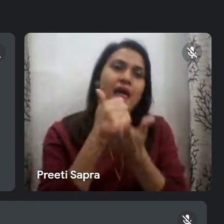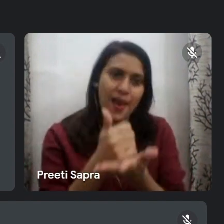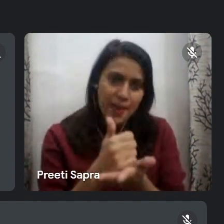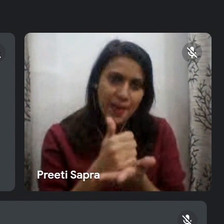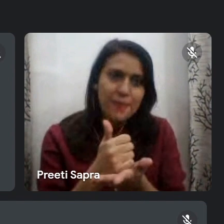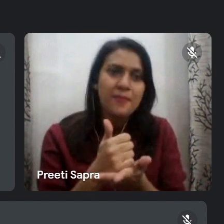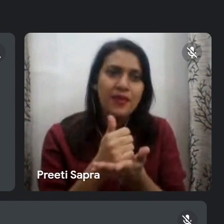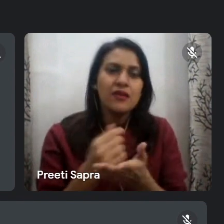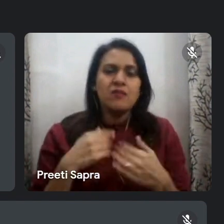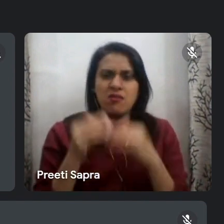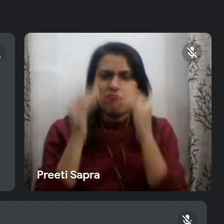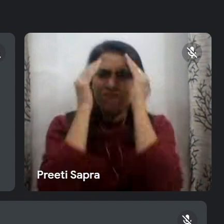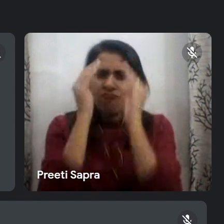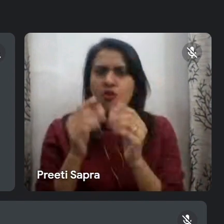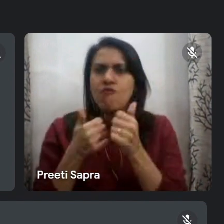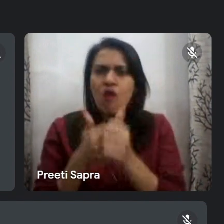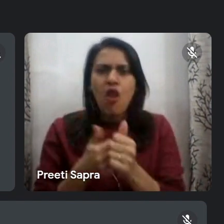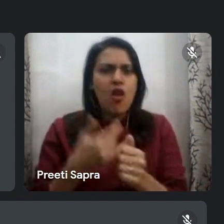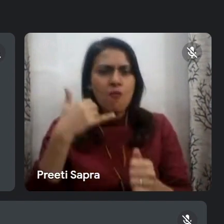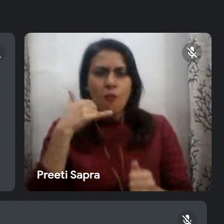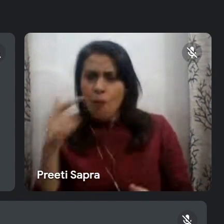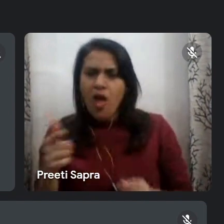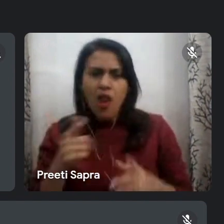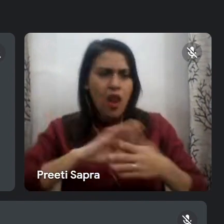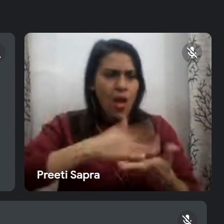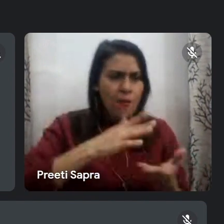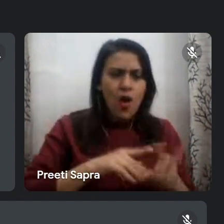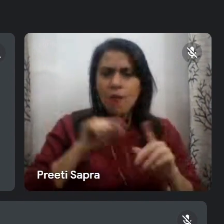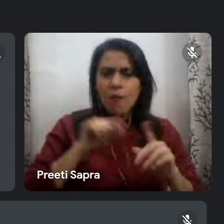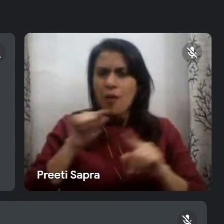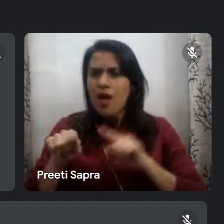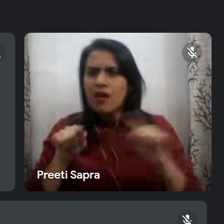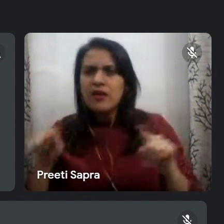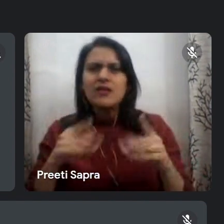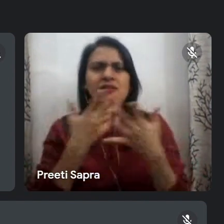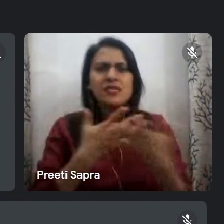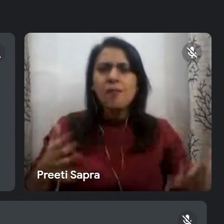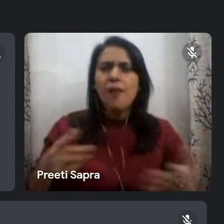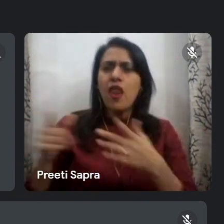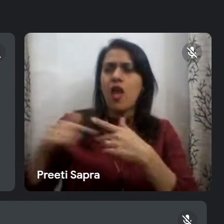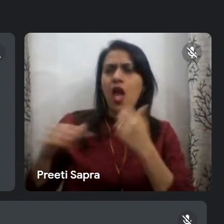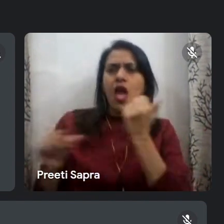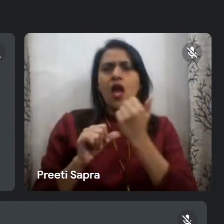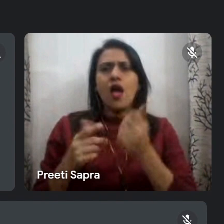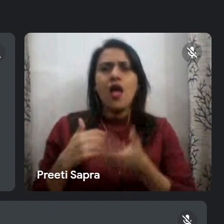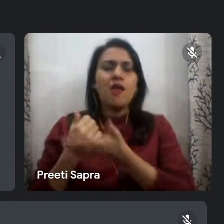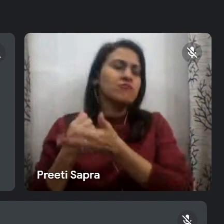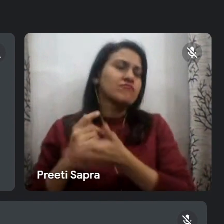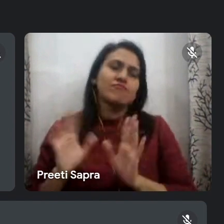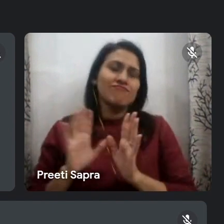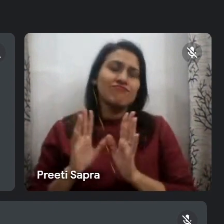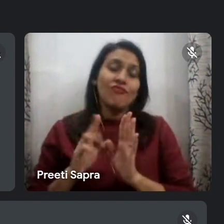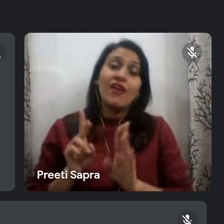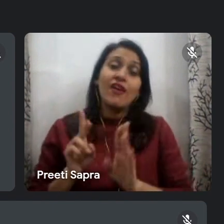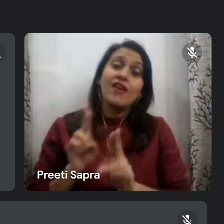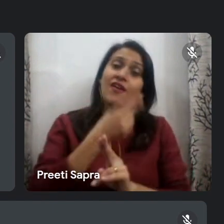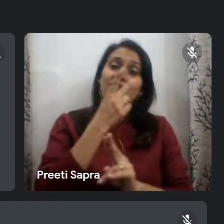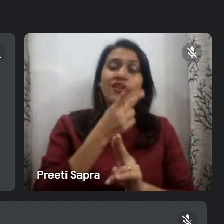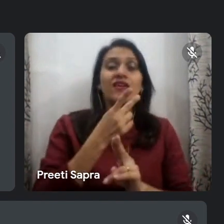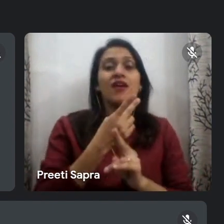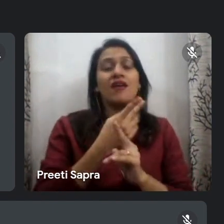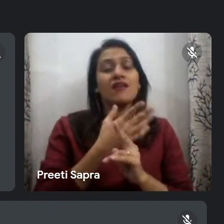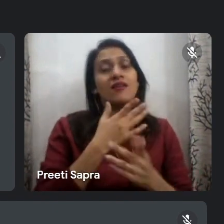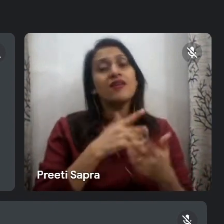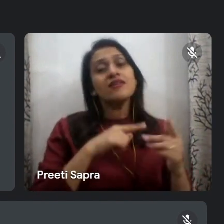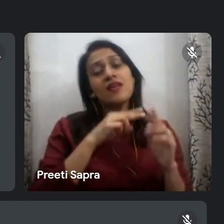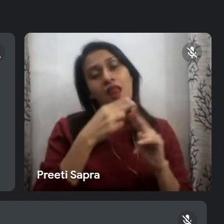restricted to gadgets. And that I think that's, a very important way to reimagine it. So you spoke about how one could read differently